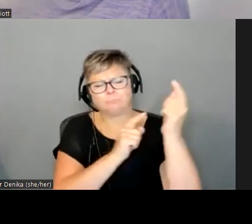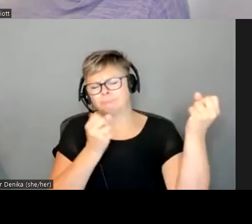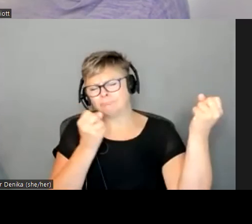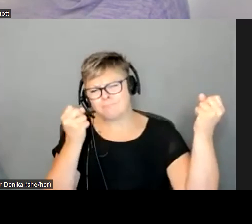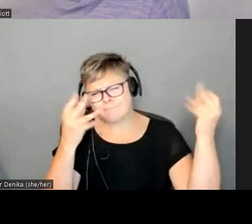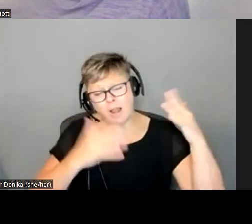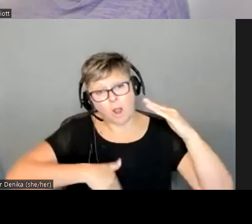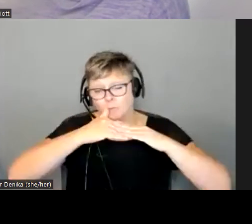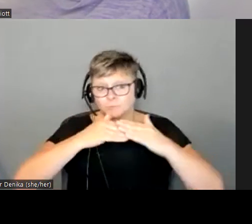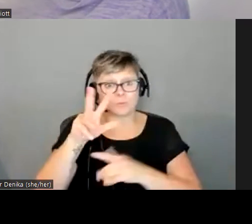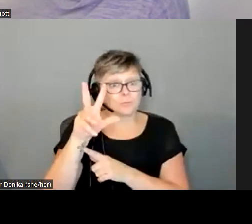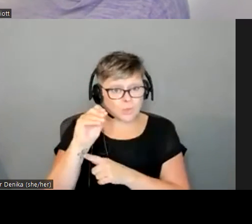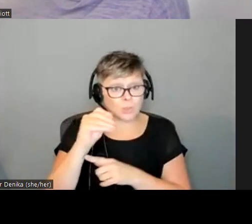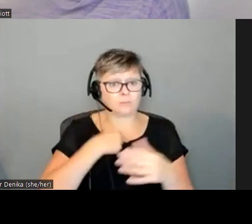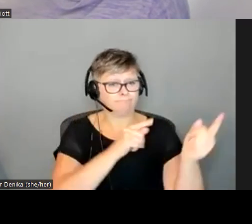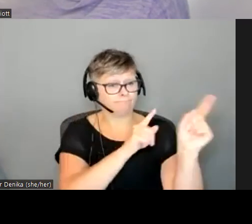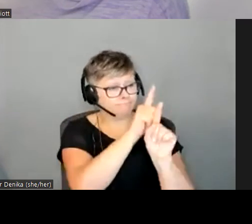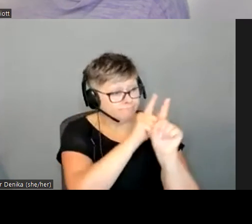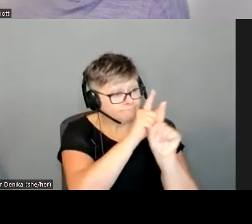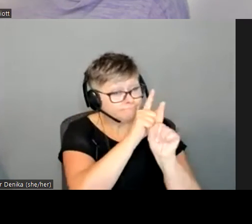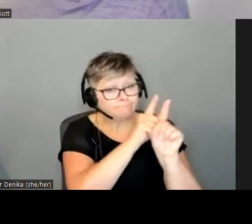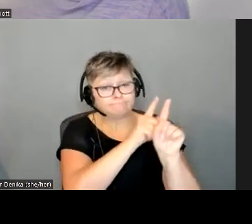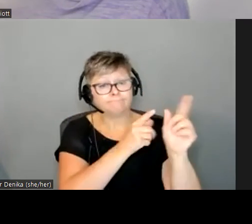of 30. And